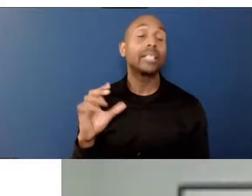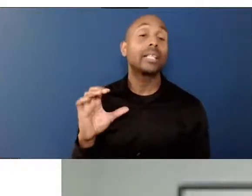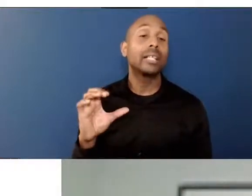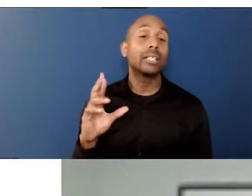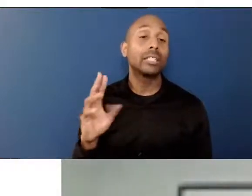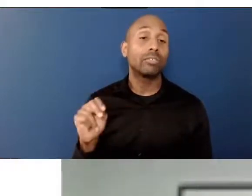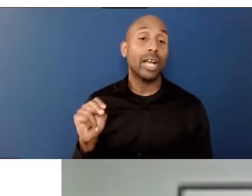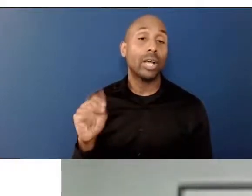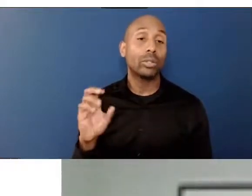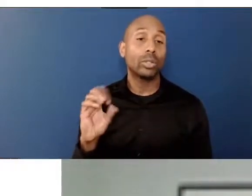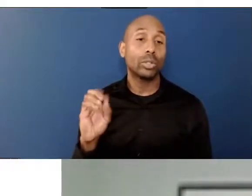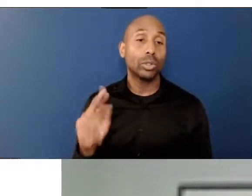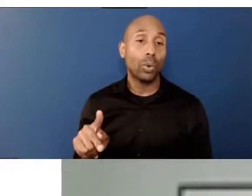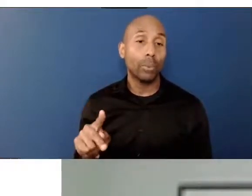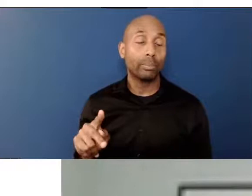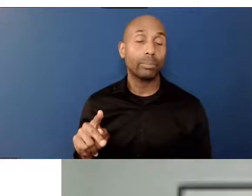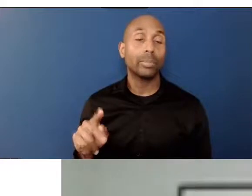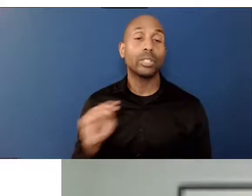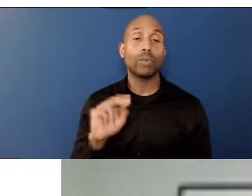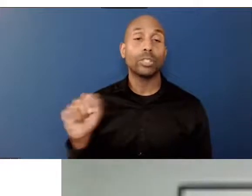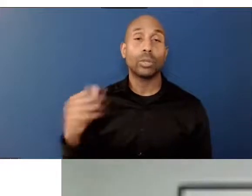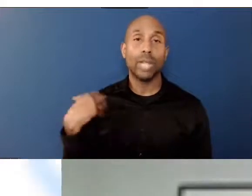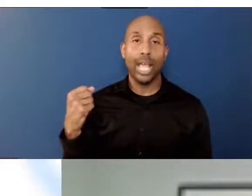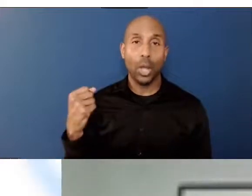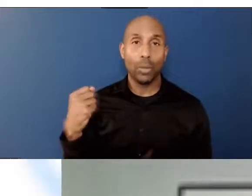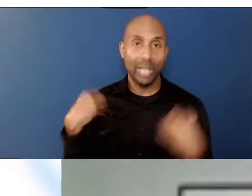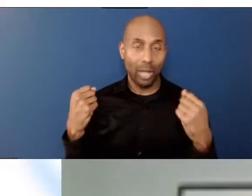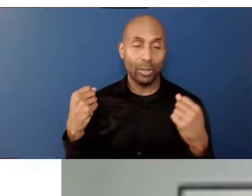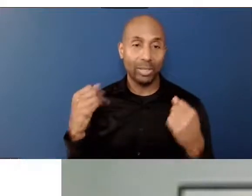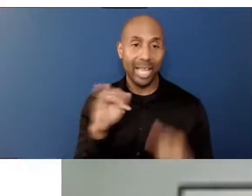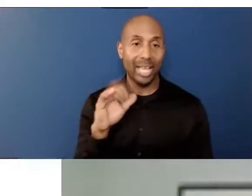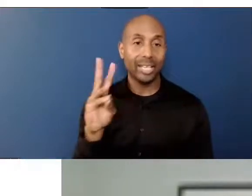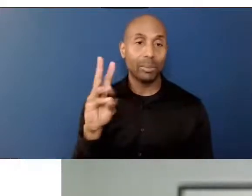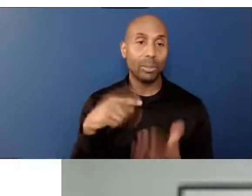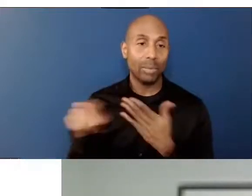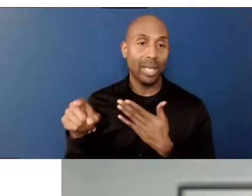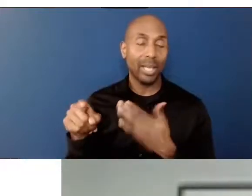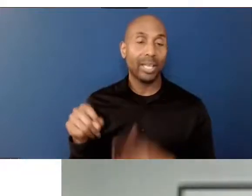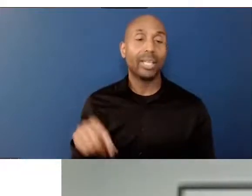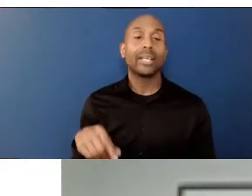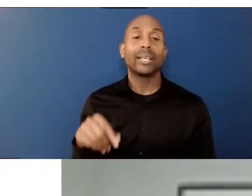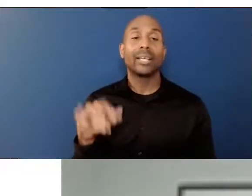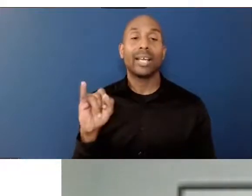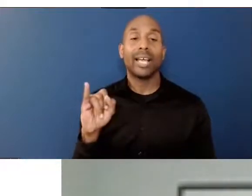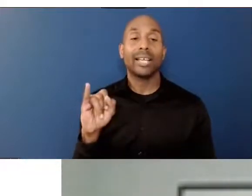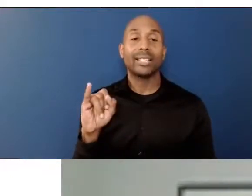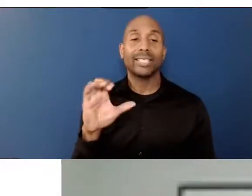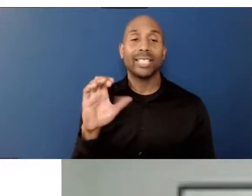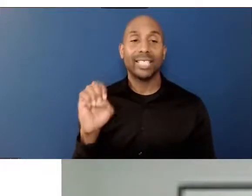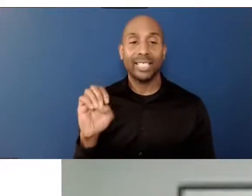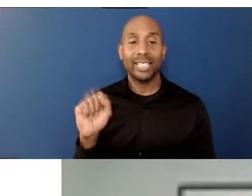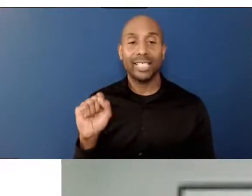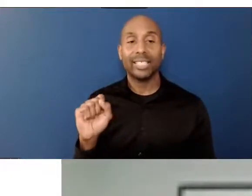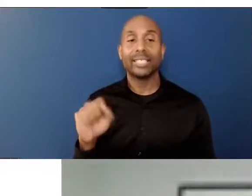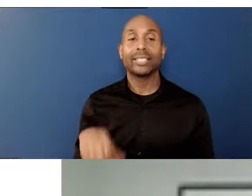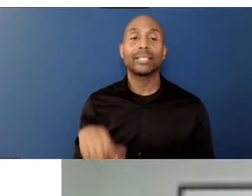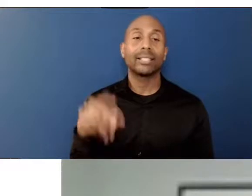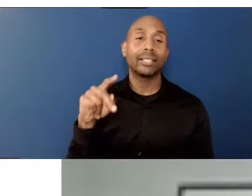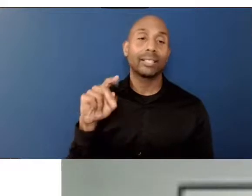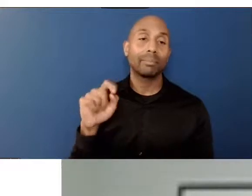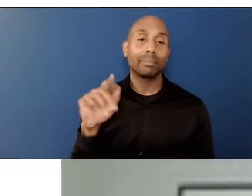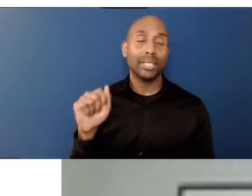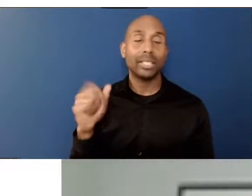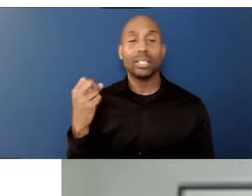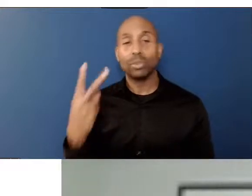Health, IWK, the RCEs and CSAP, so the PETA 12 school system,